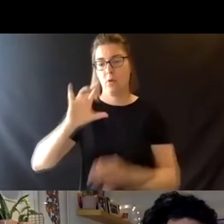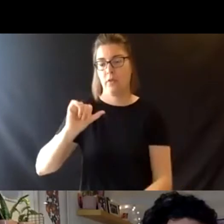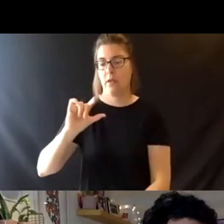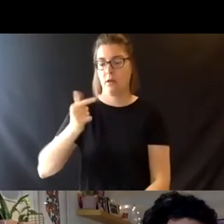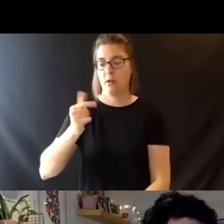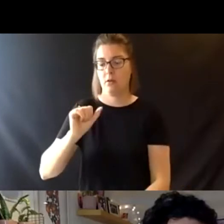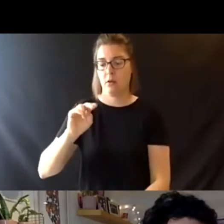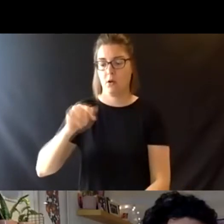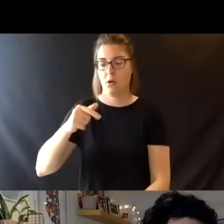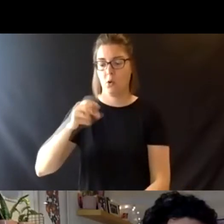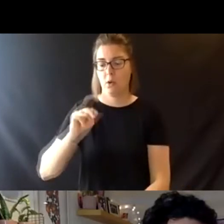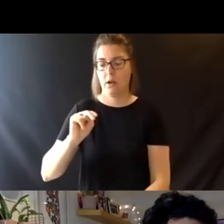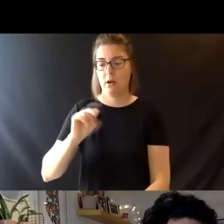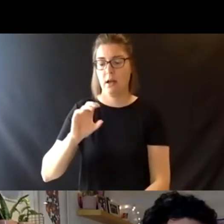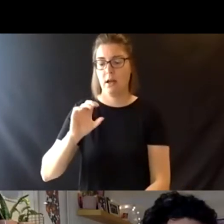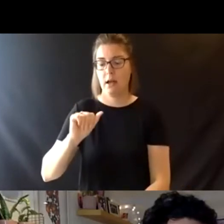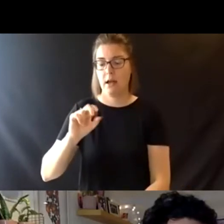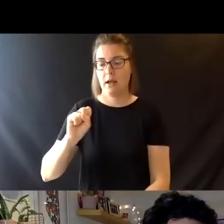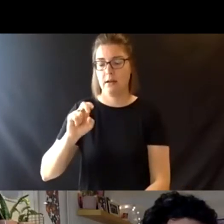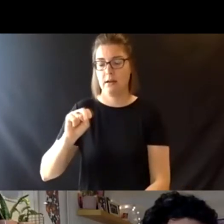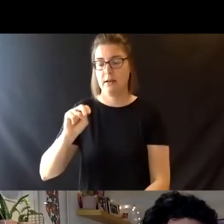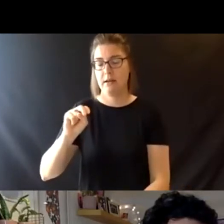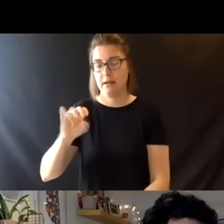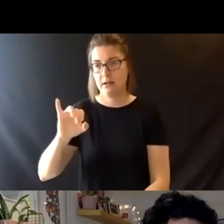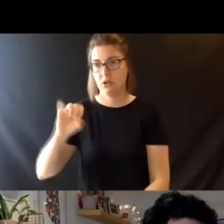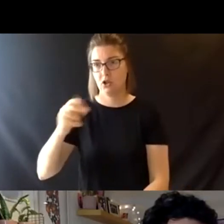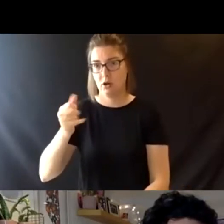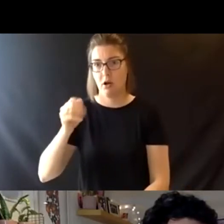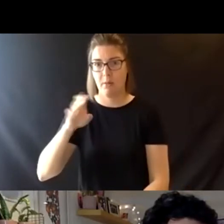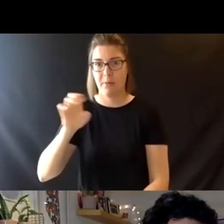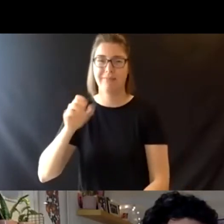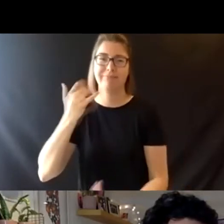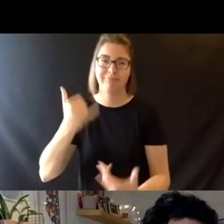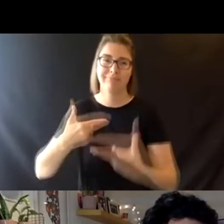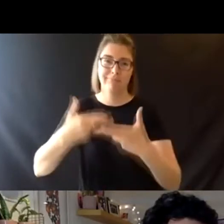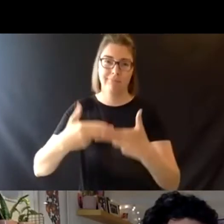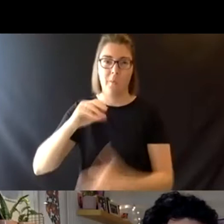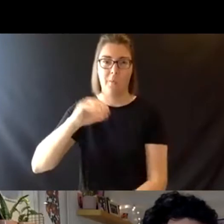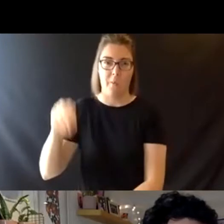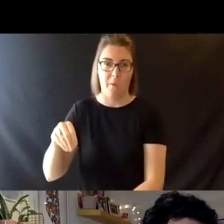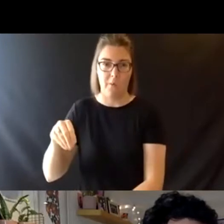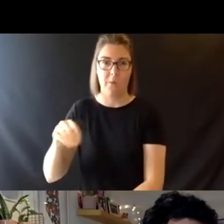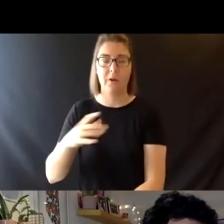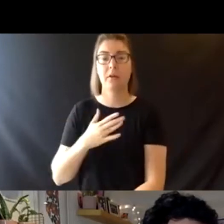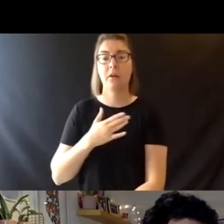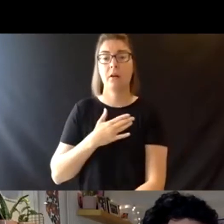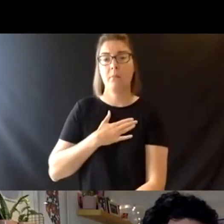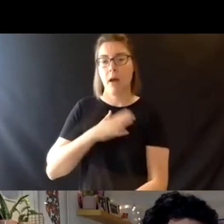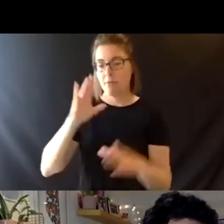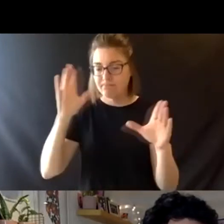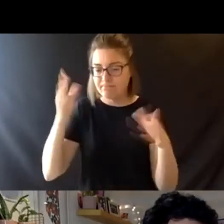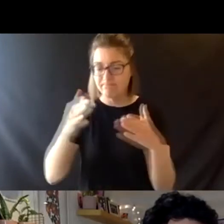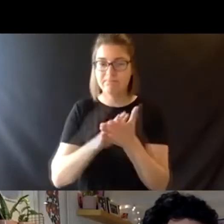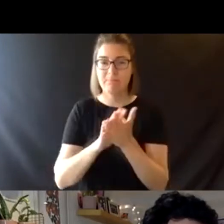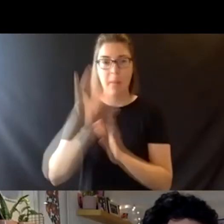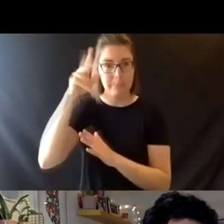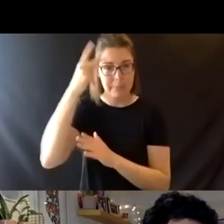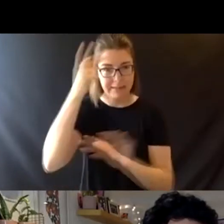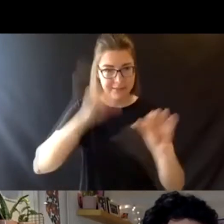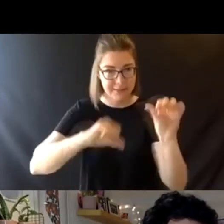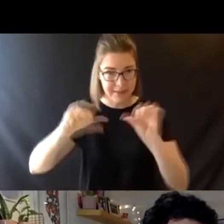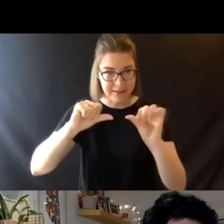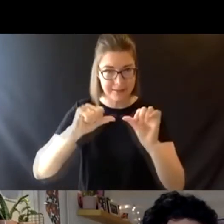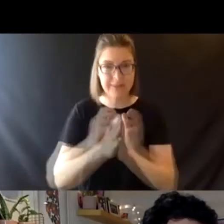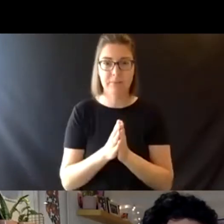Anishinaabe, known now as Ottawa. So my interests revolve around political science, of course, but the